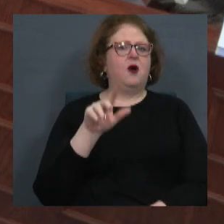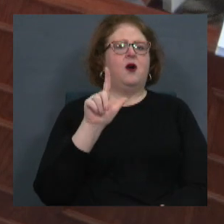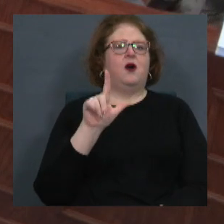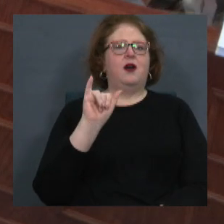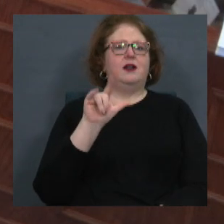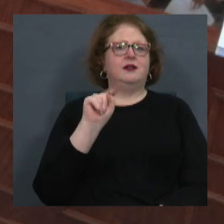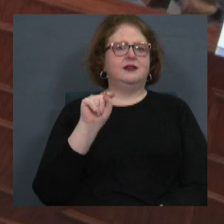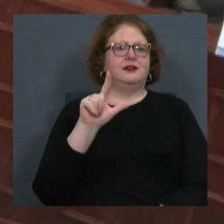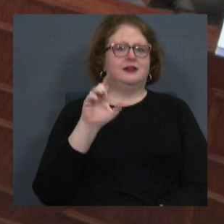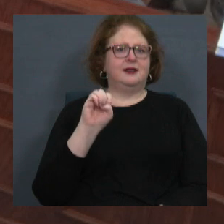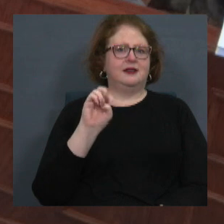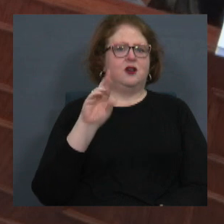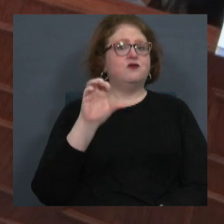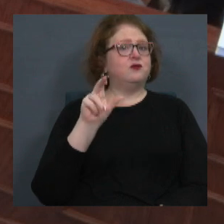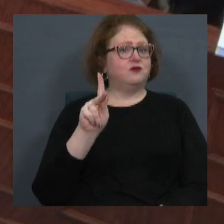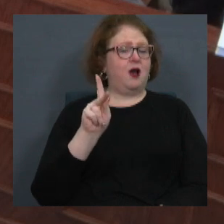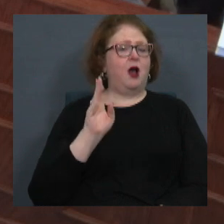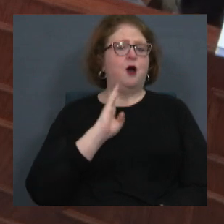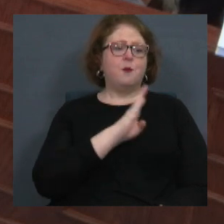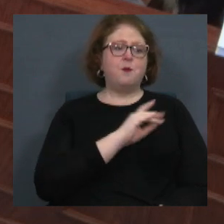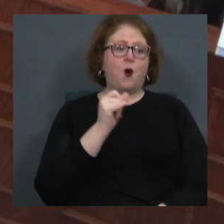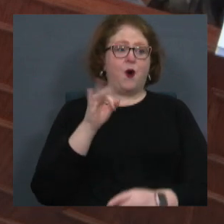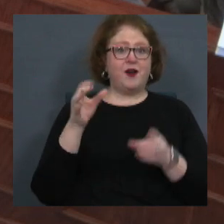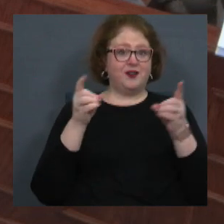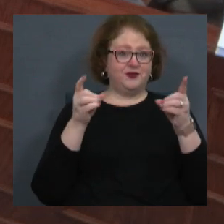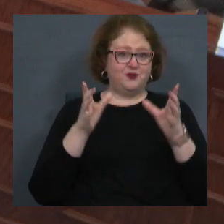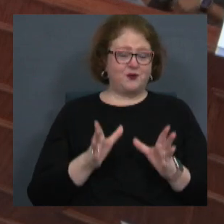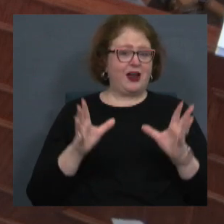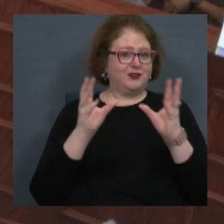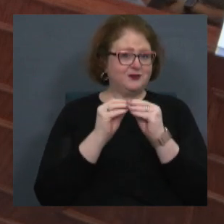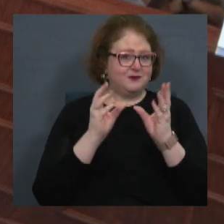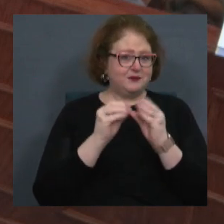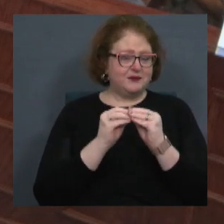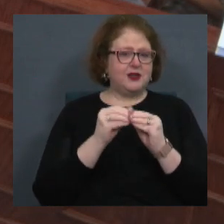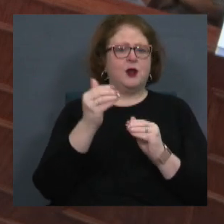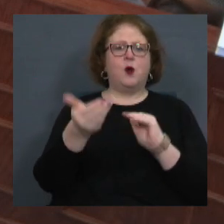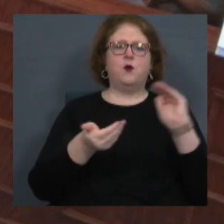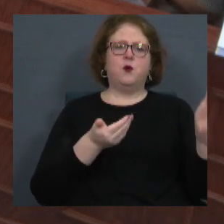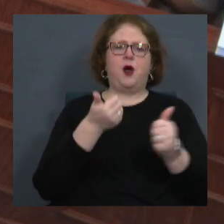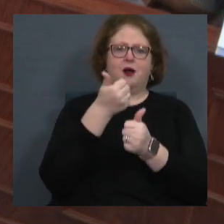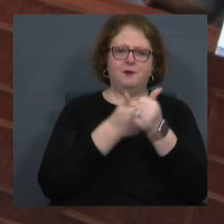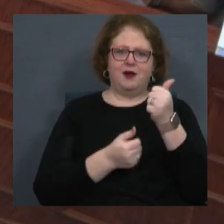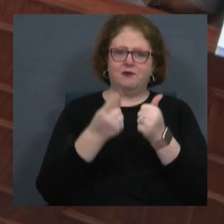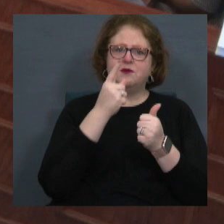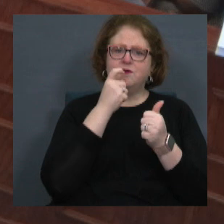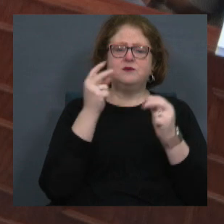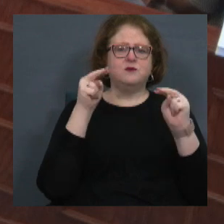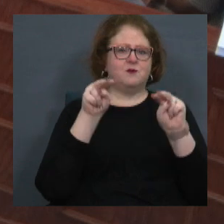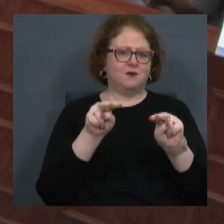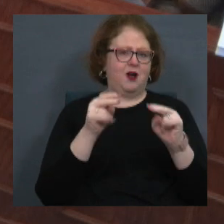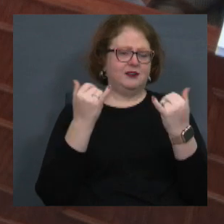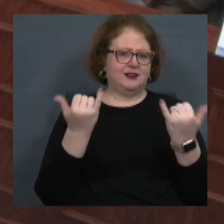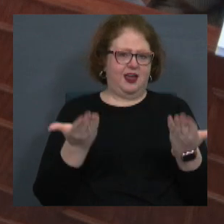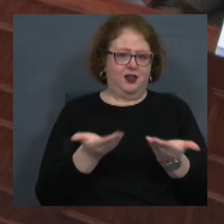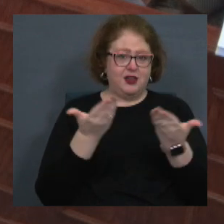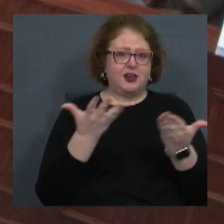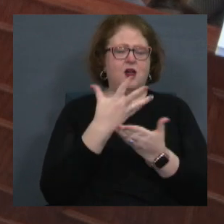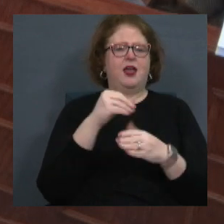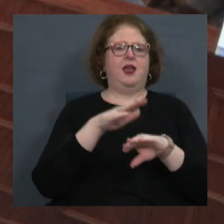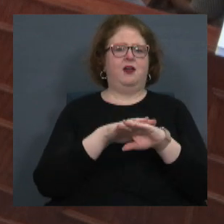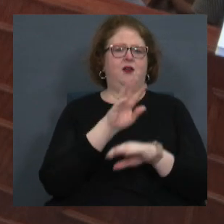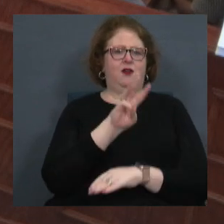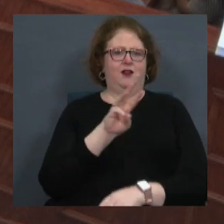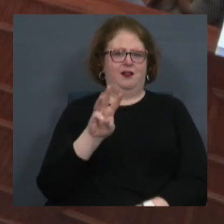that are in attendance as well as those watching and streaming at home online. Madam Clerk, if you would, please call the roll. Director